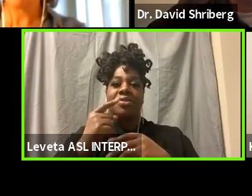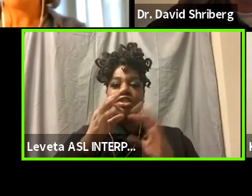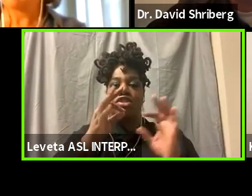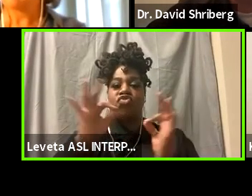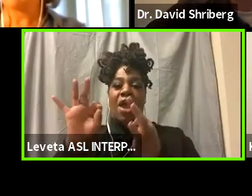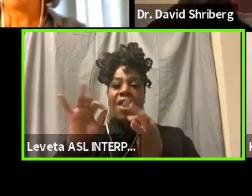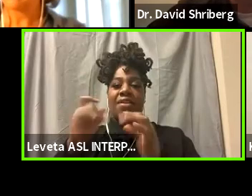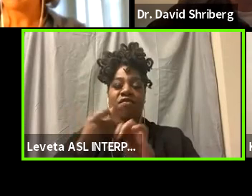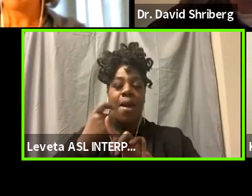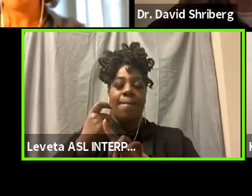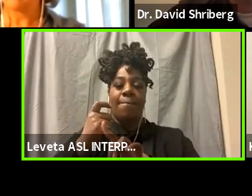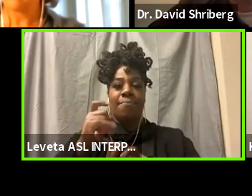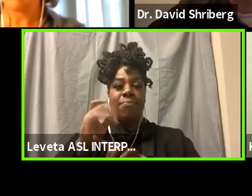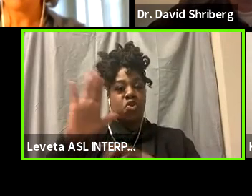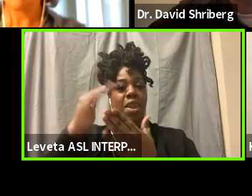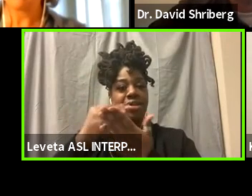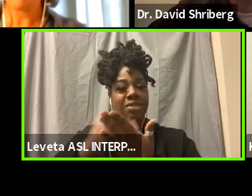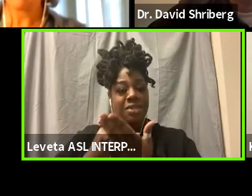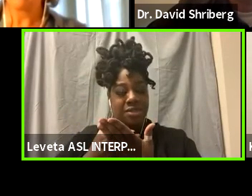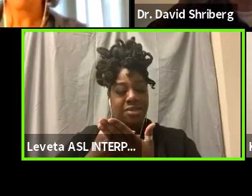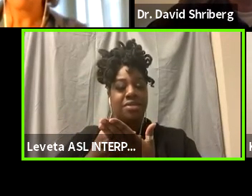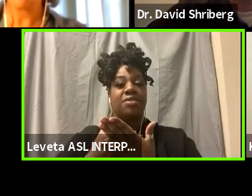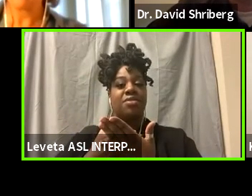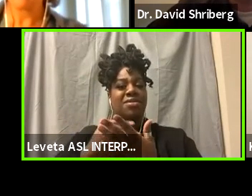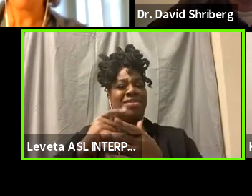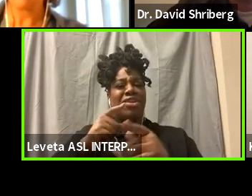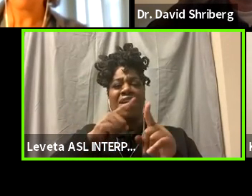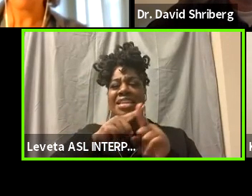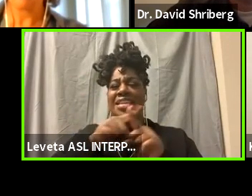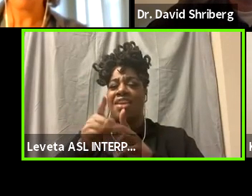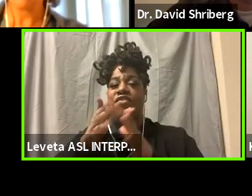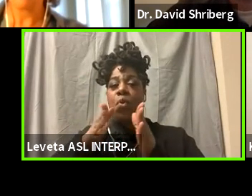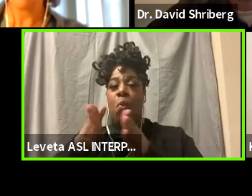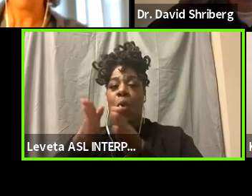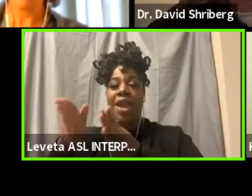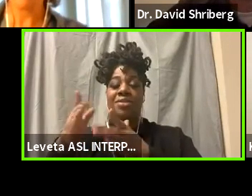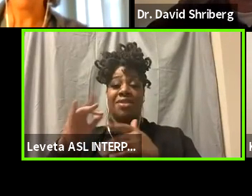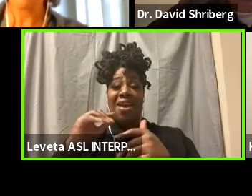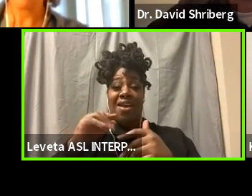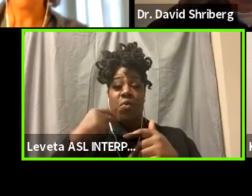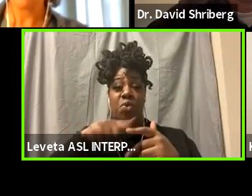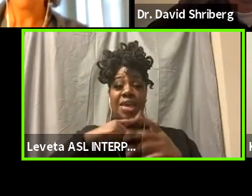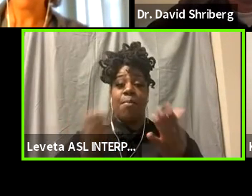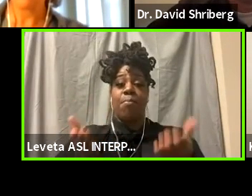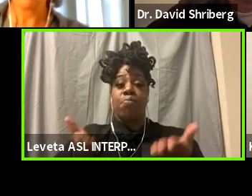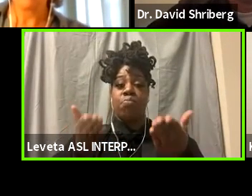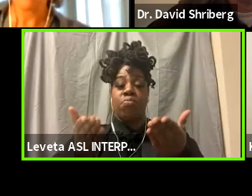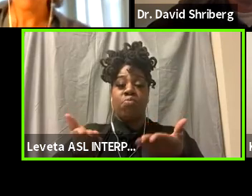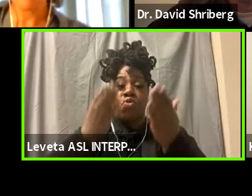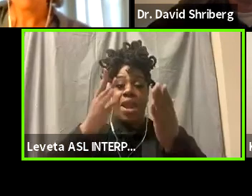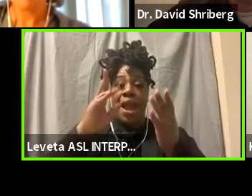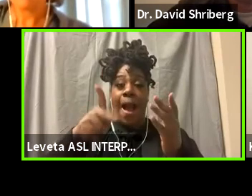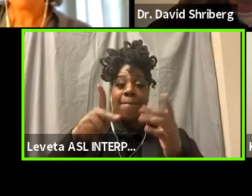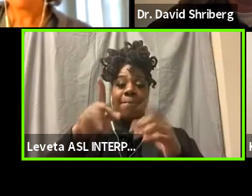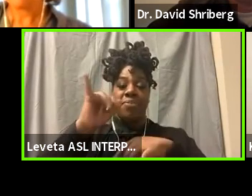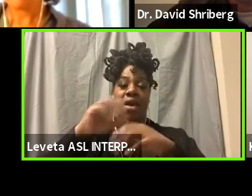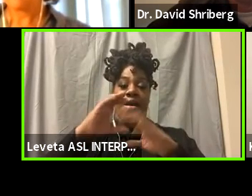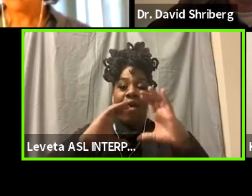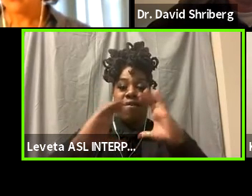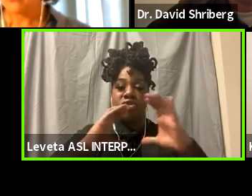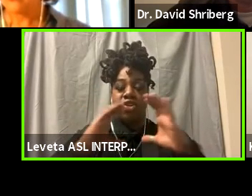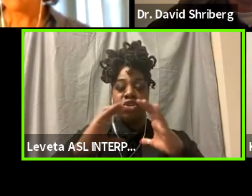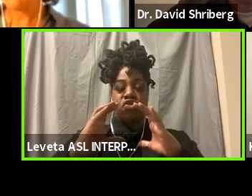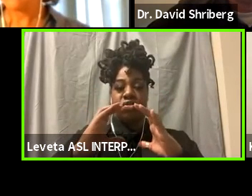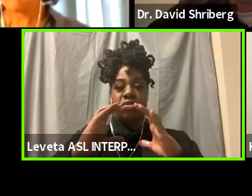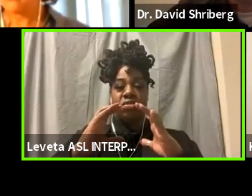do. There are ways that these conversations fit naturally into the many academic topics that we teach. And